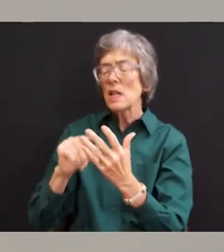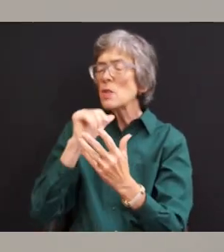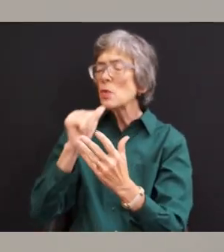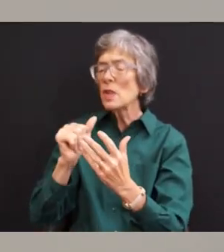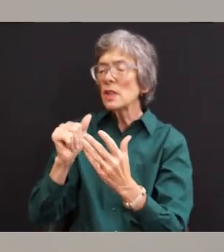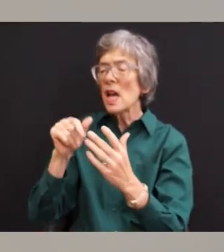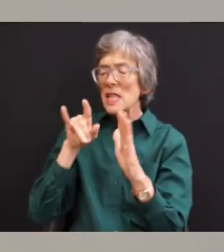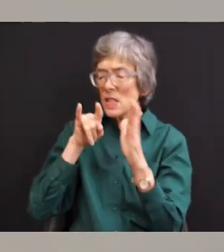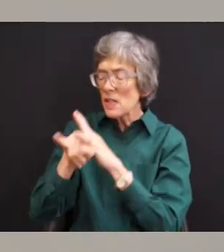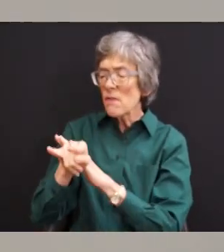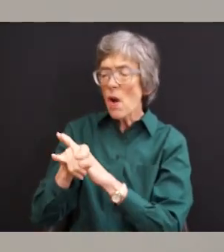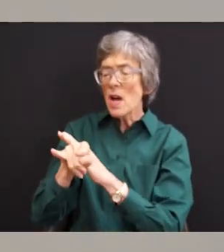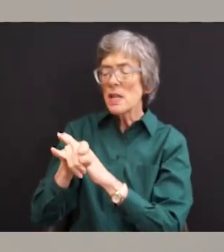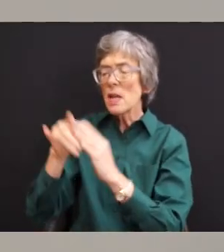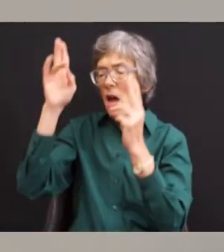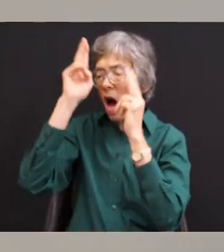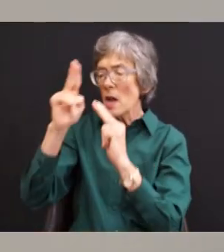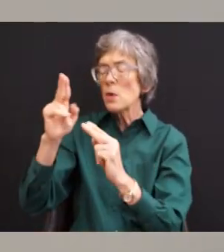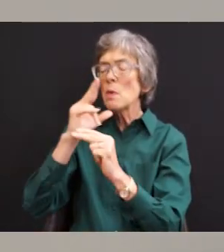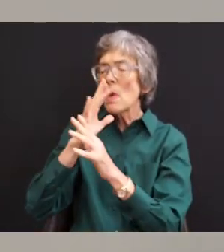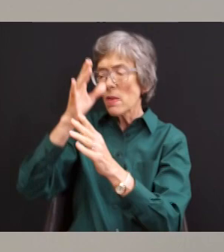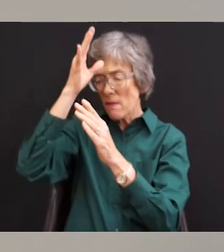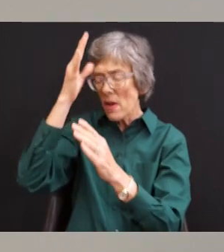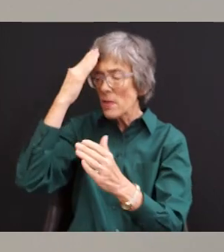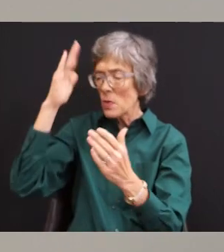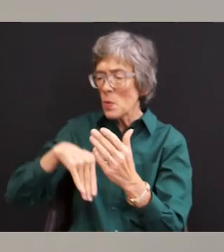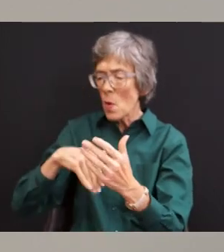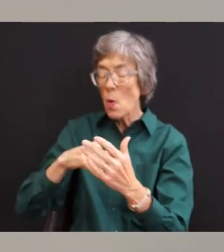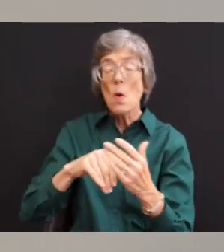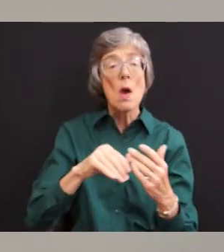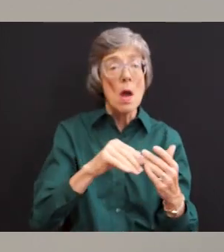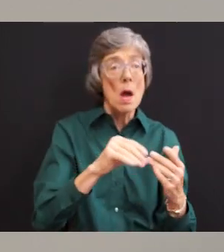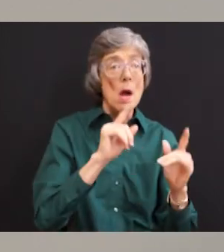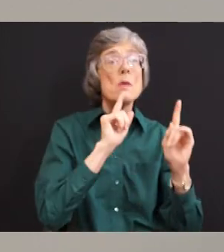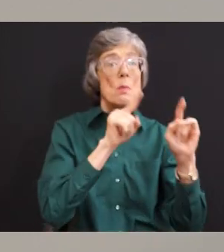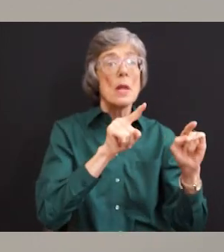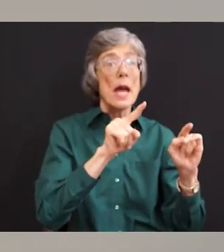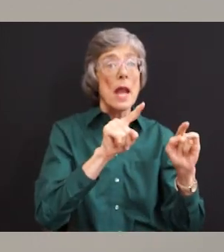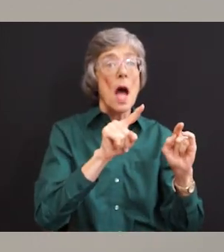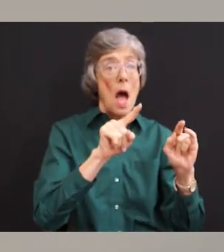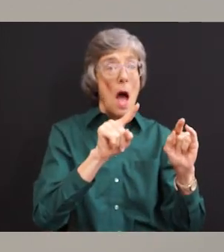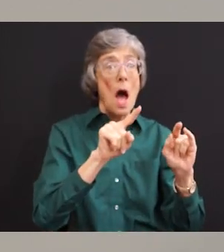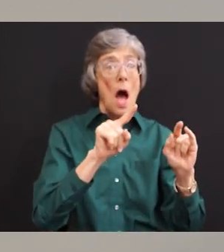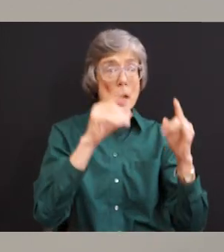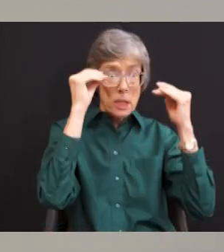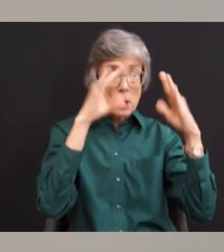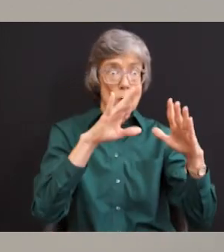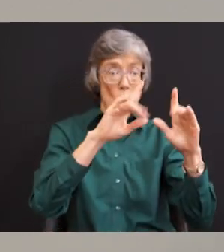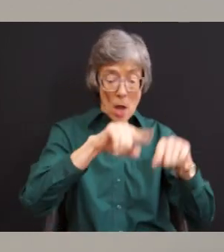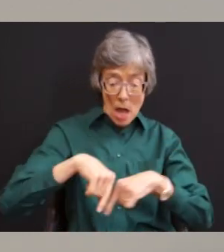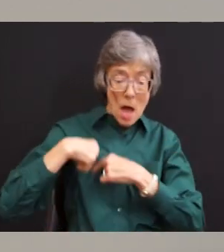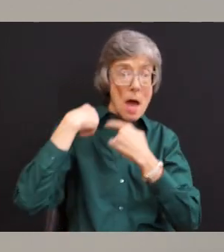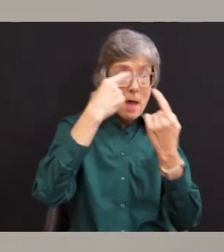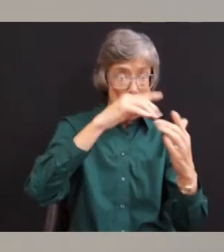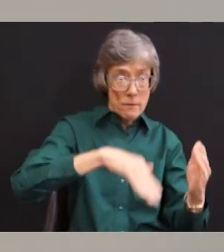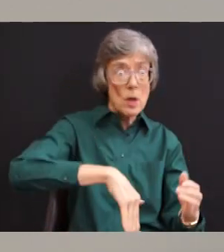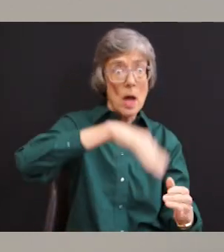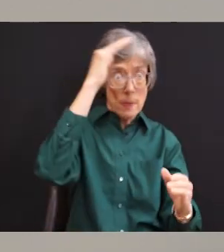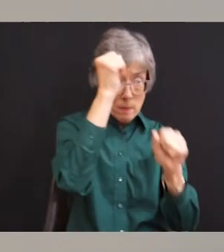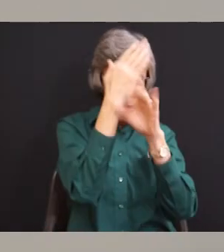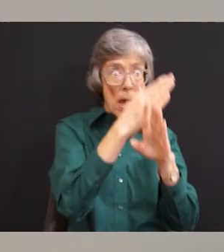defraud. Honor your father and your mother." He replied and said to him, "Teacher, all of these I have observed from my